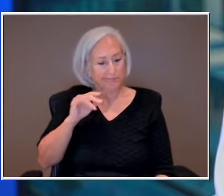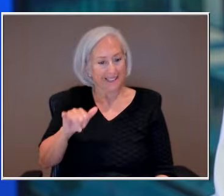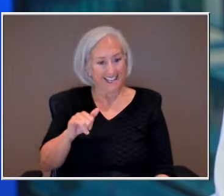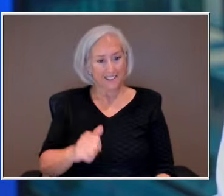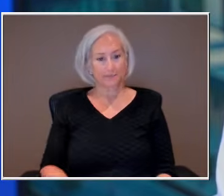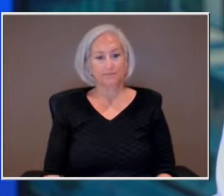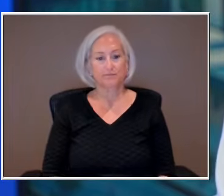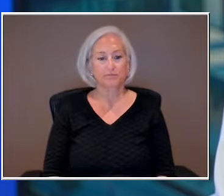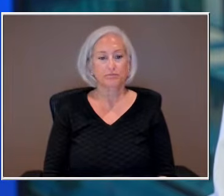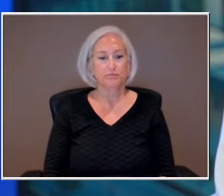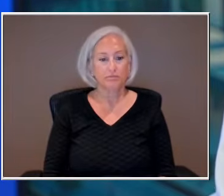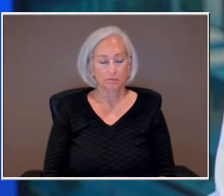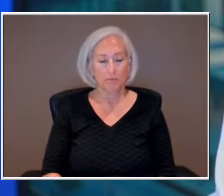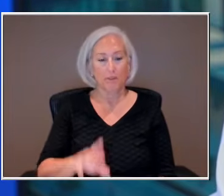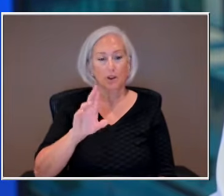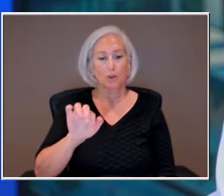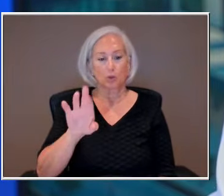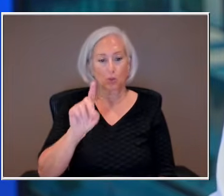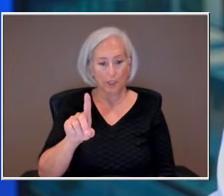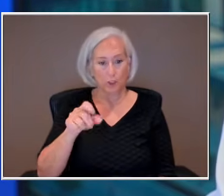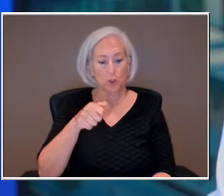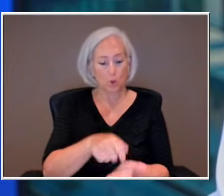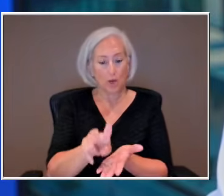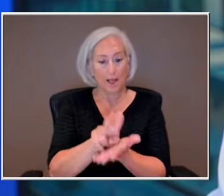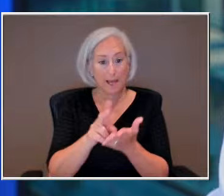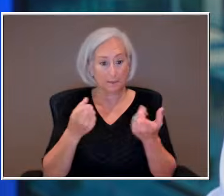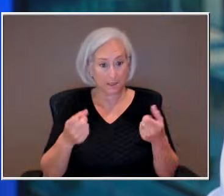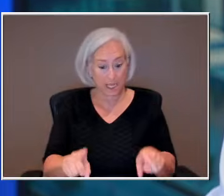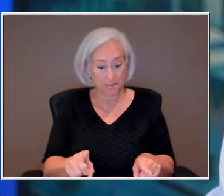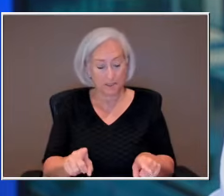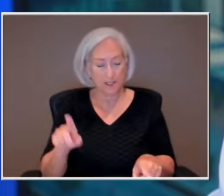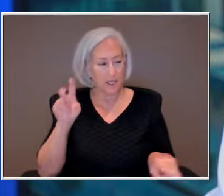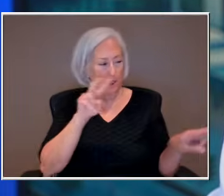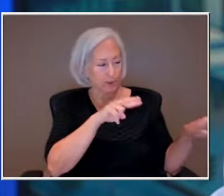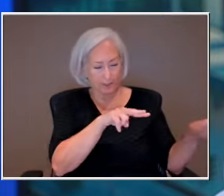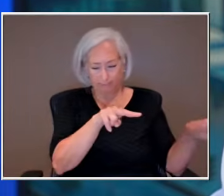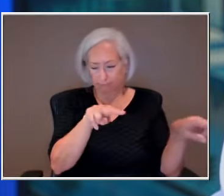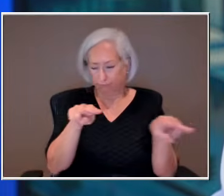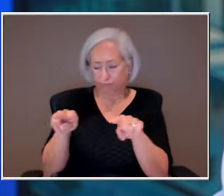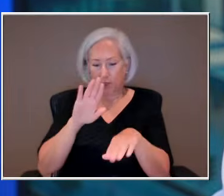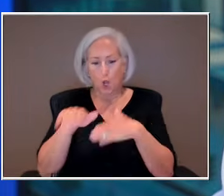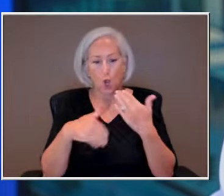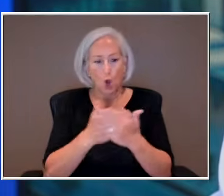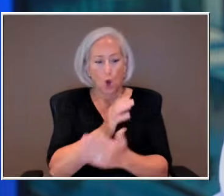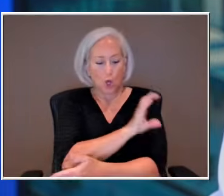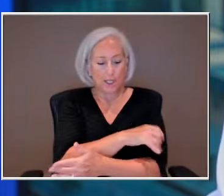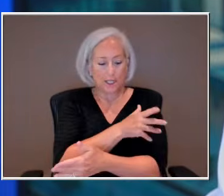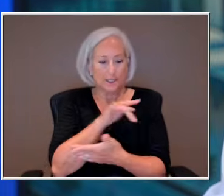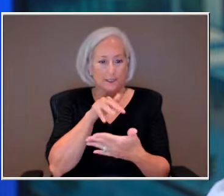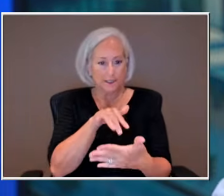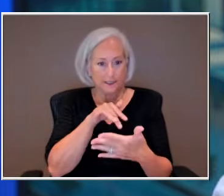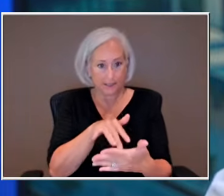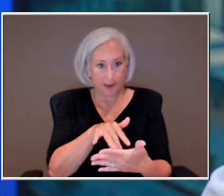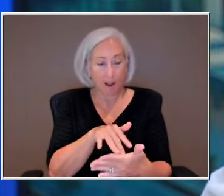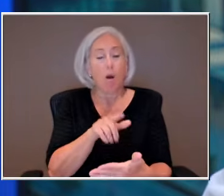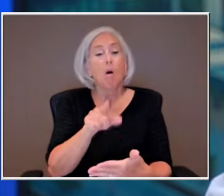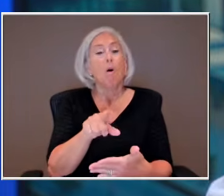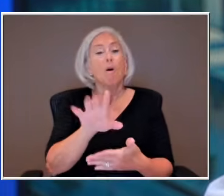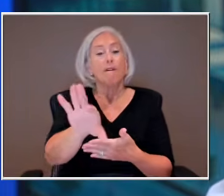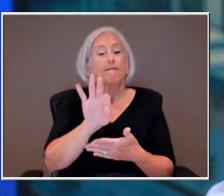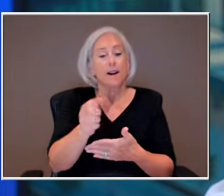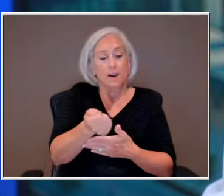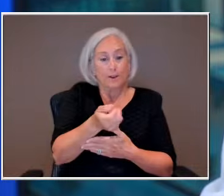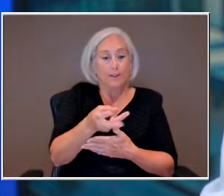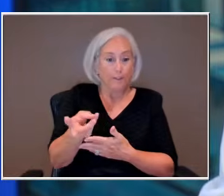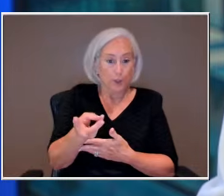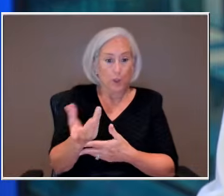when Richard relapsed, we looked at all our clinical trials, and we actually did have a couple of clinical trials that involved a